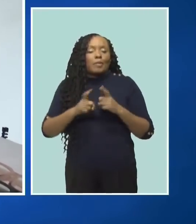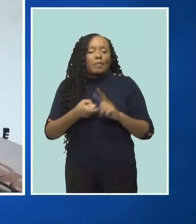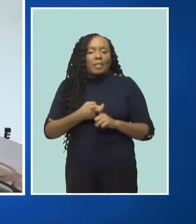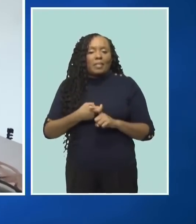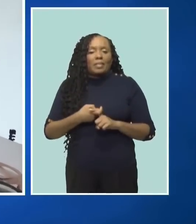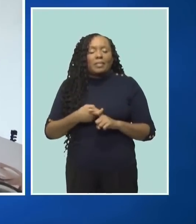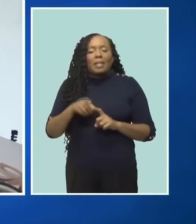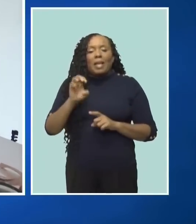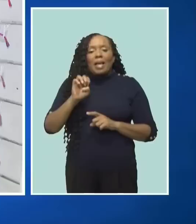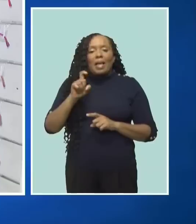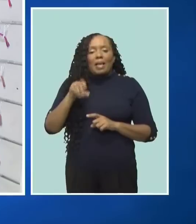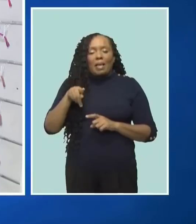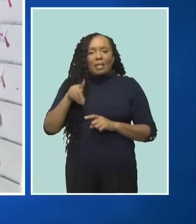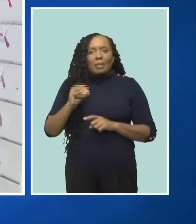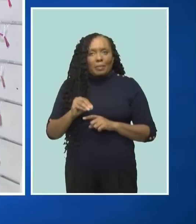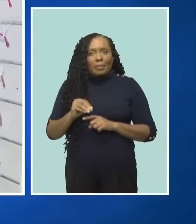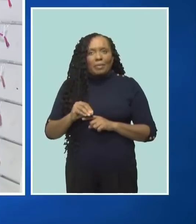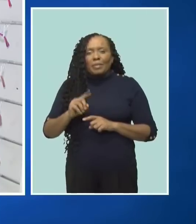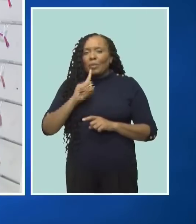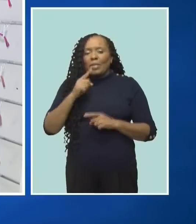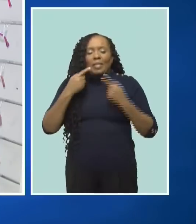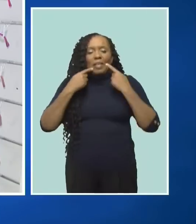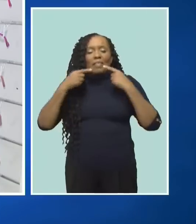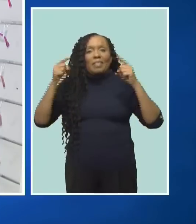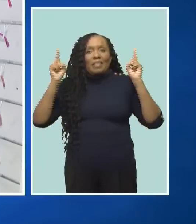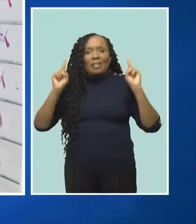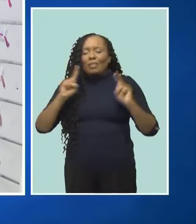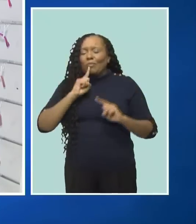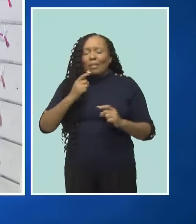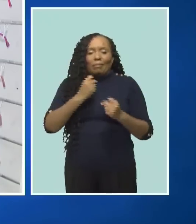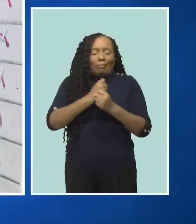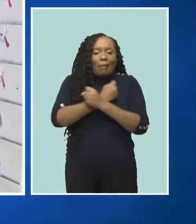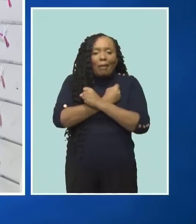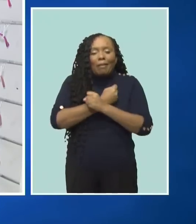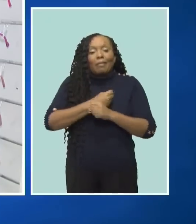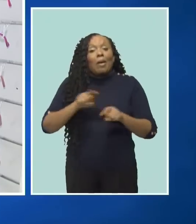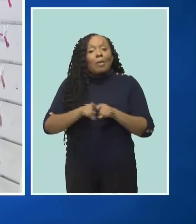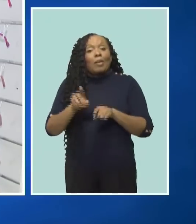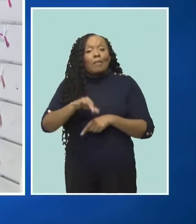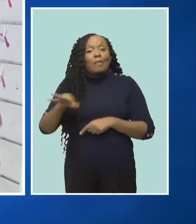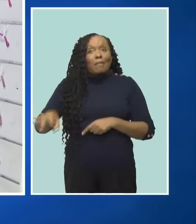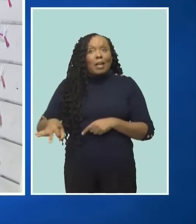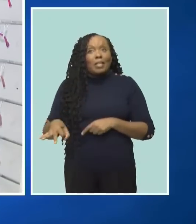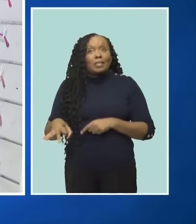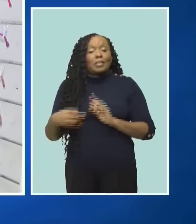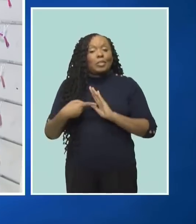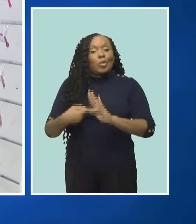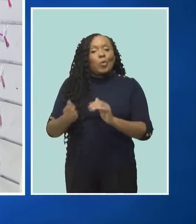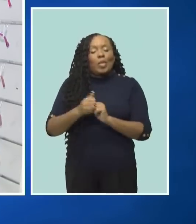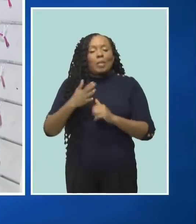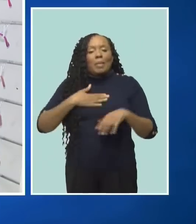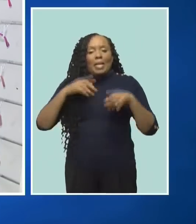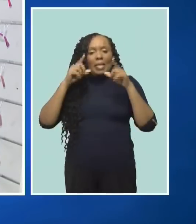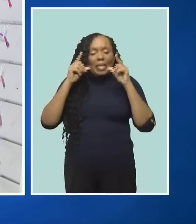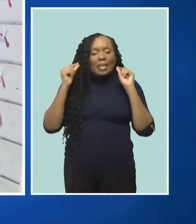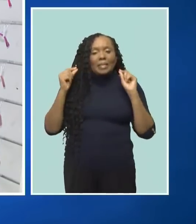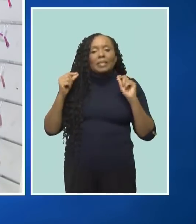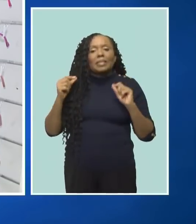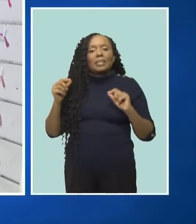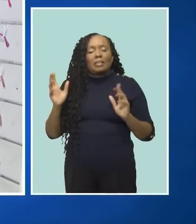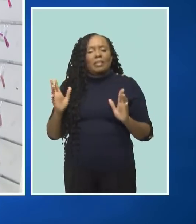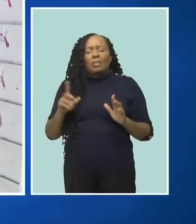Mall, and that was successful. It was very amazing. I loved it. I had also had a fashion show with my glasses being advertised on the catwalk, so